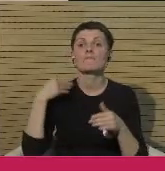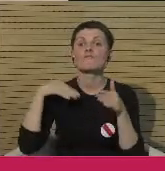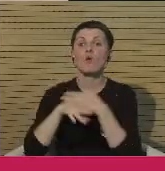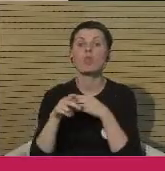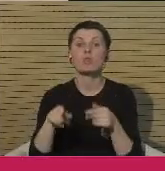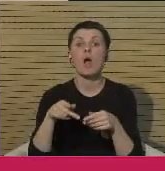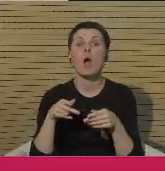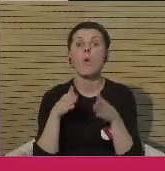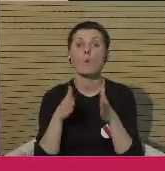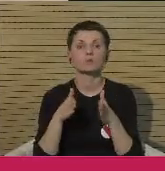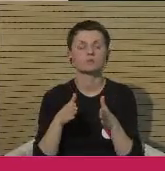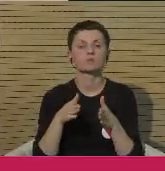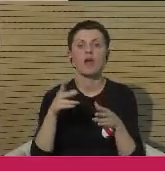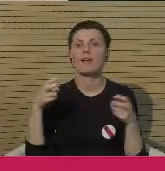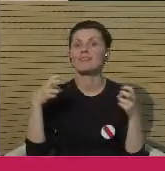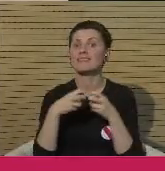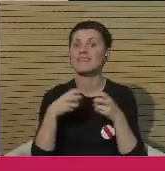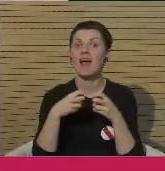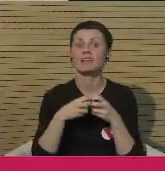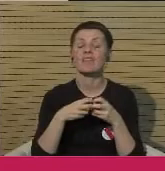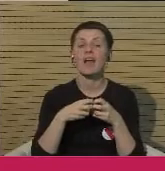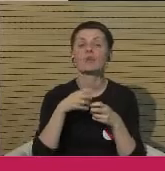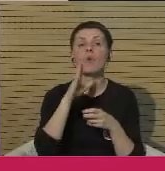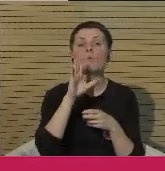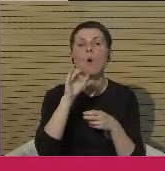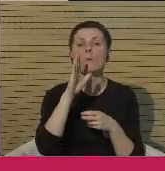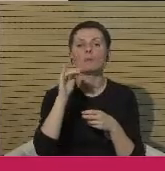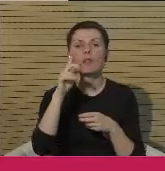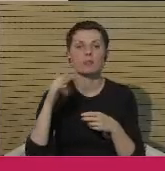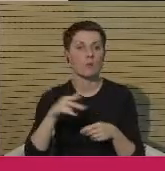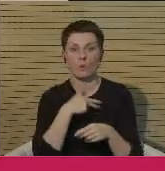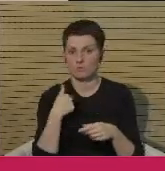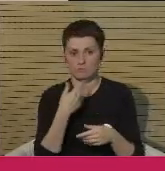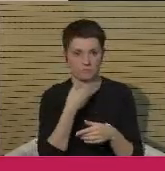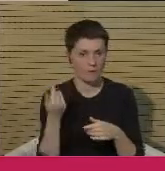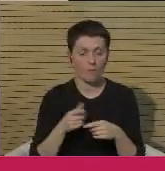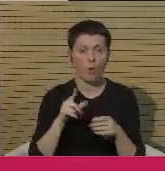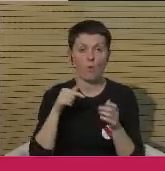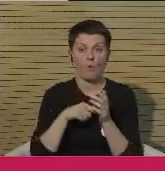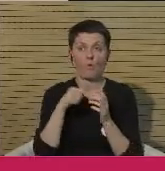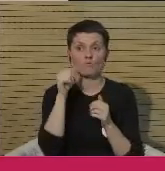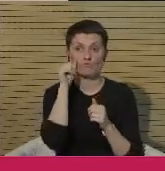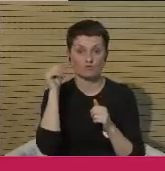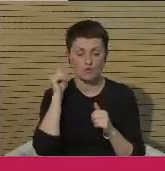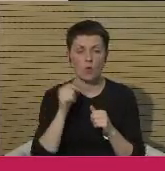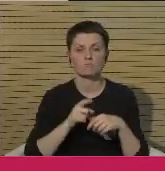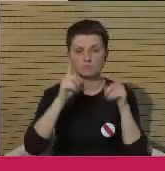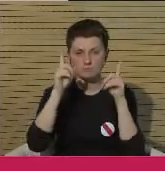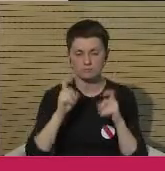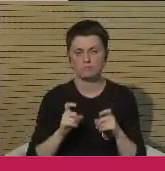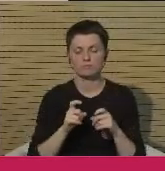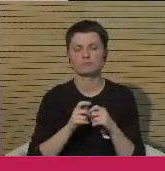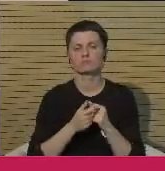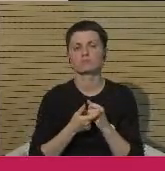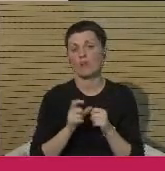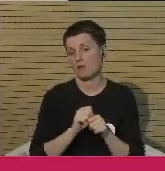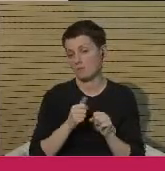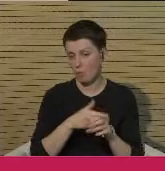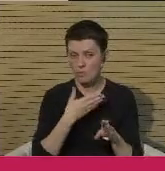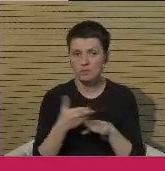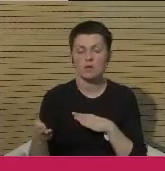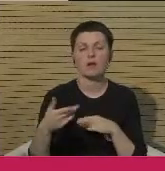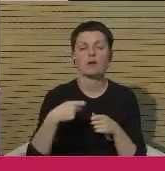because on Sunday when we left to the street, mobile internet was not available. It disappears. So yesterday,